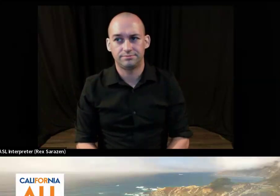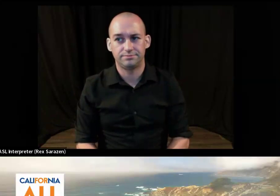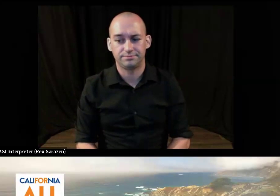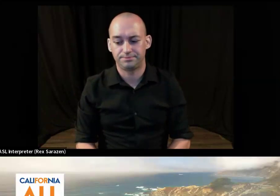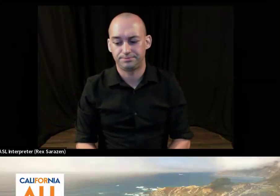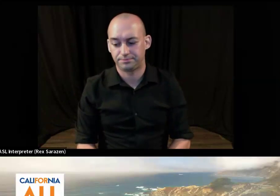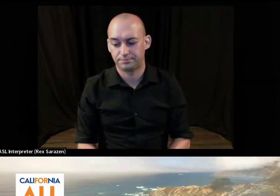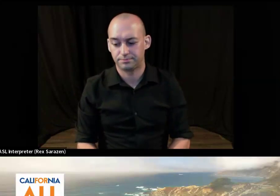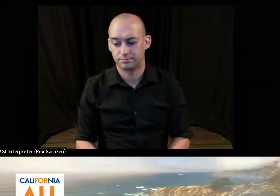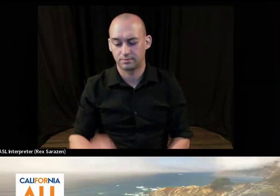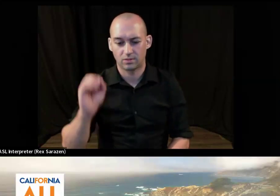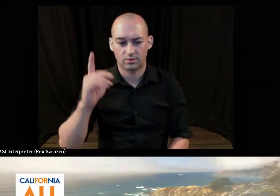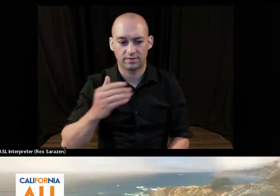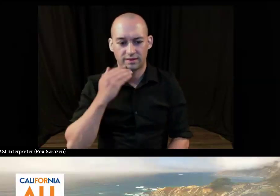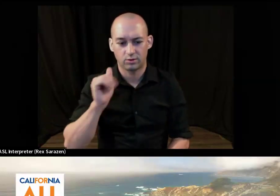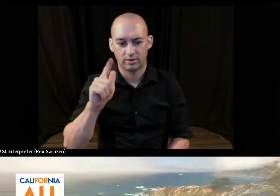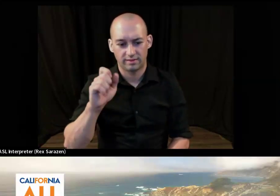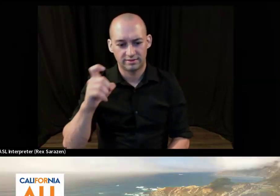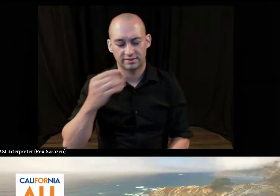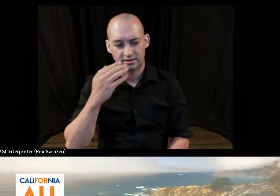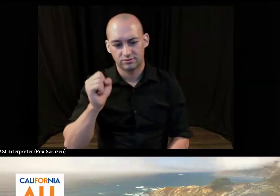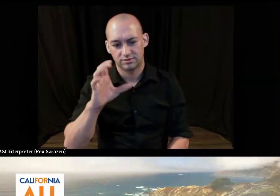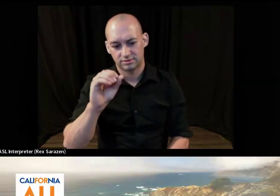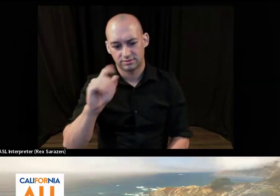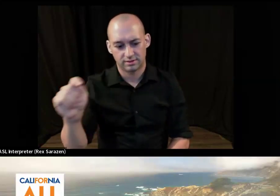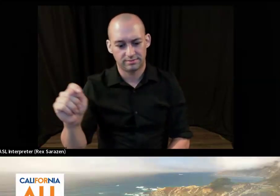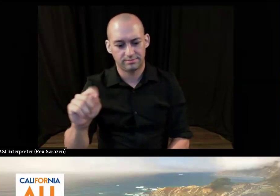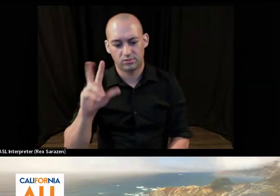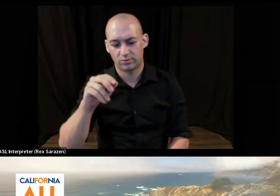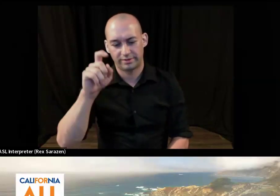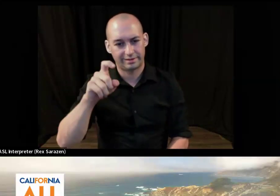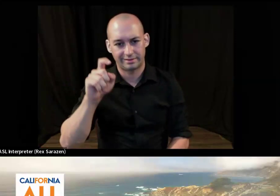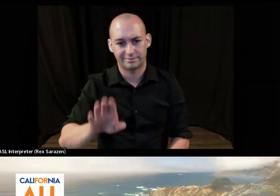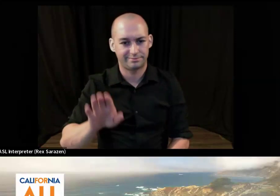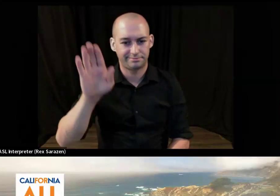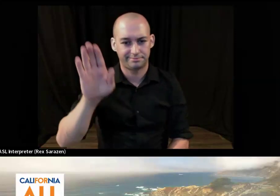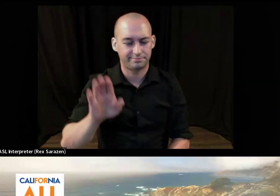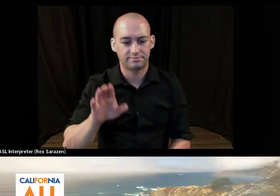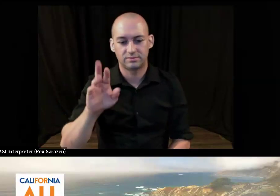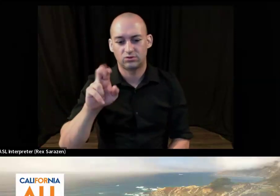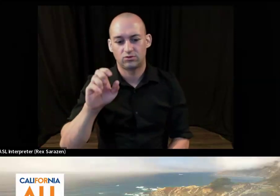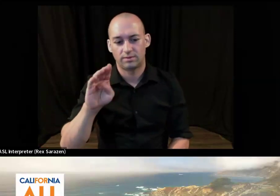Great. Thank you, Alex. Thank you, Scott. Noting 2 raised hands, Rebecca.